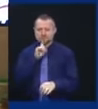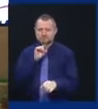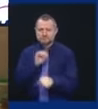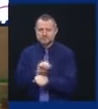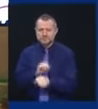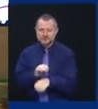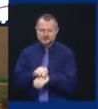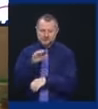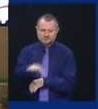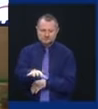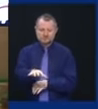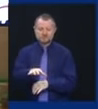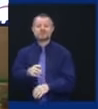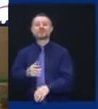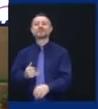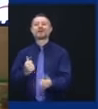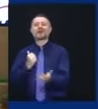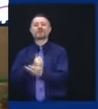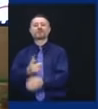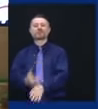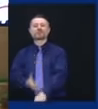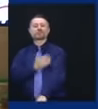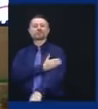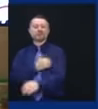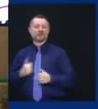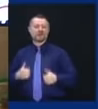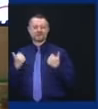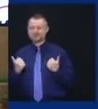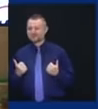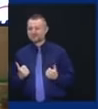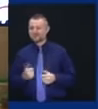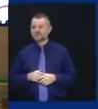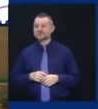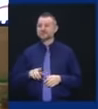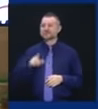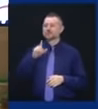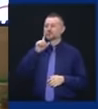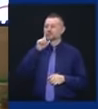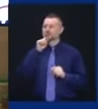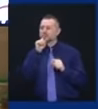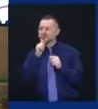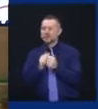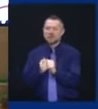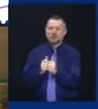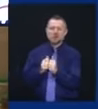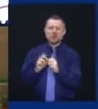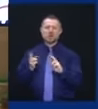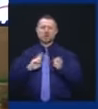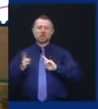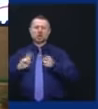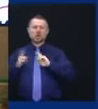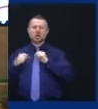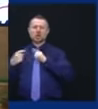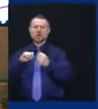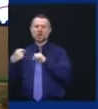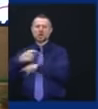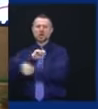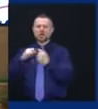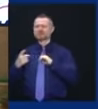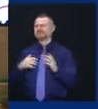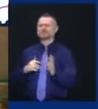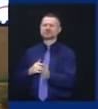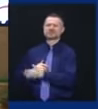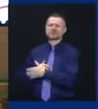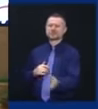life. It's about change. This Twitter politics that has taken over. I tweet, therefore I